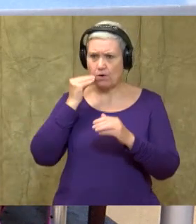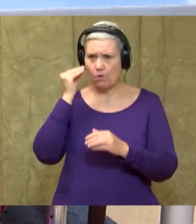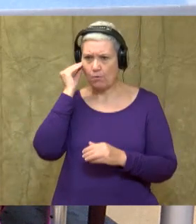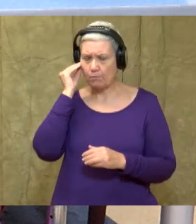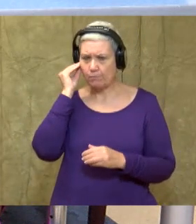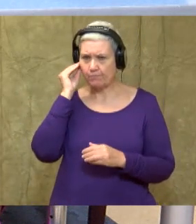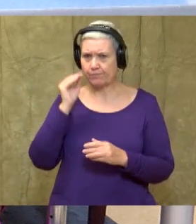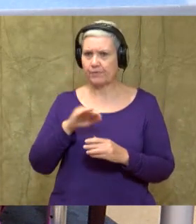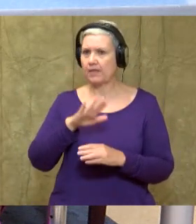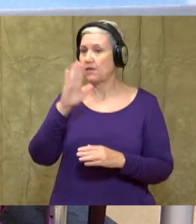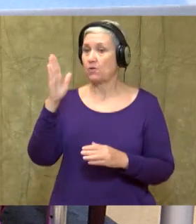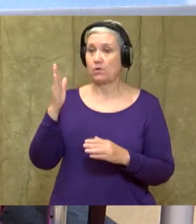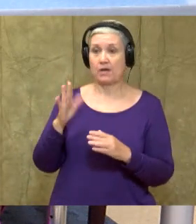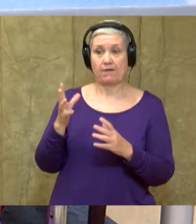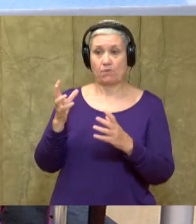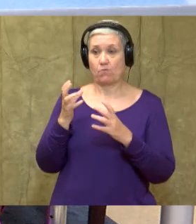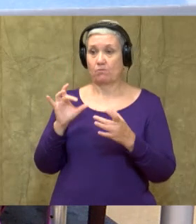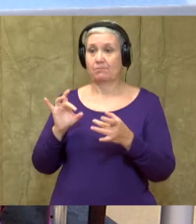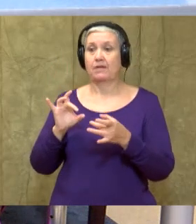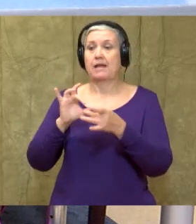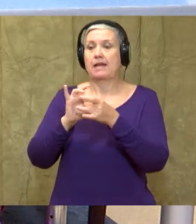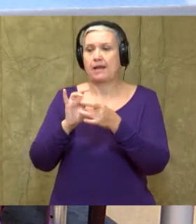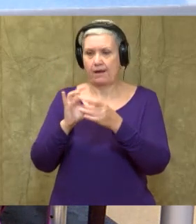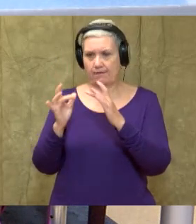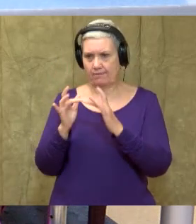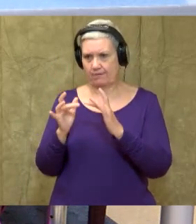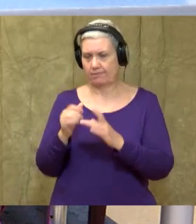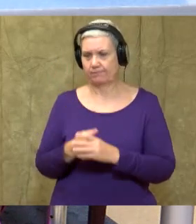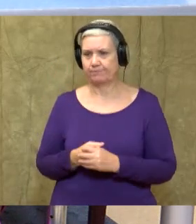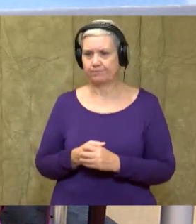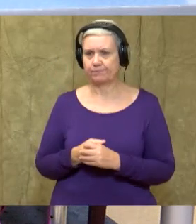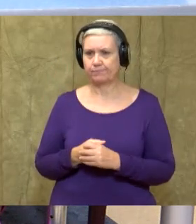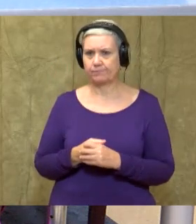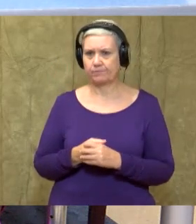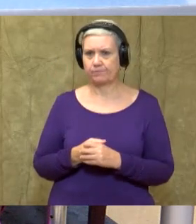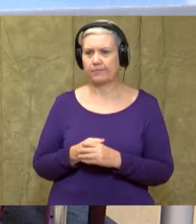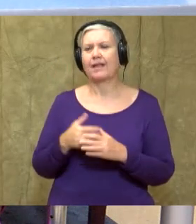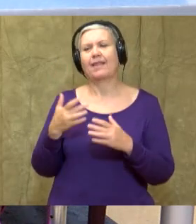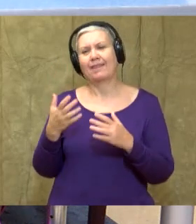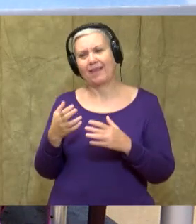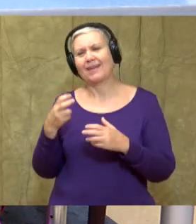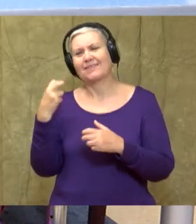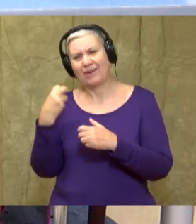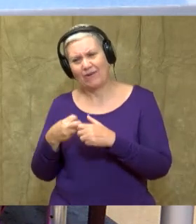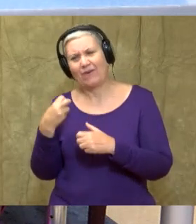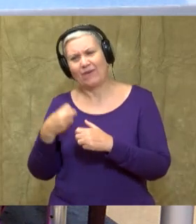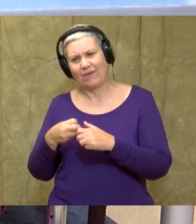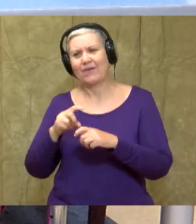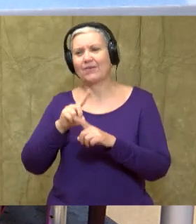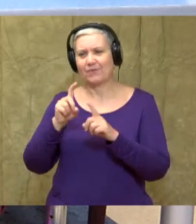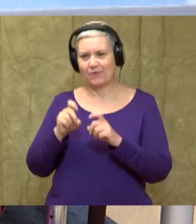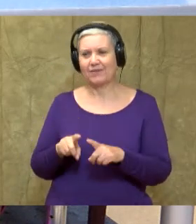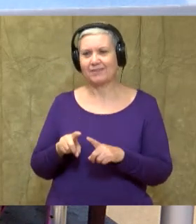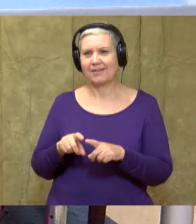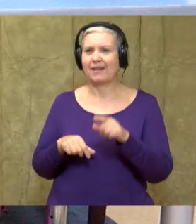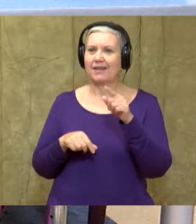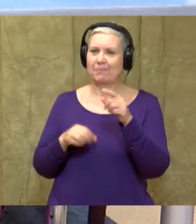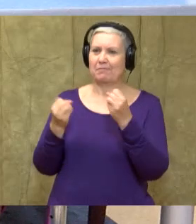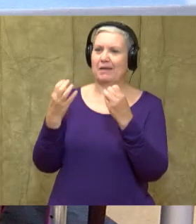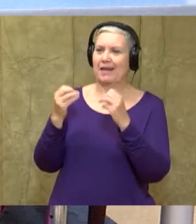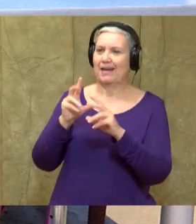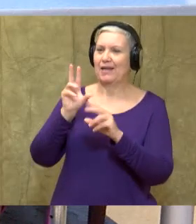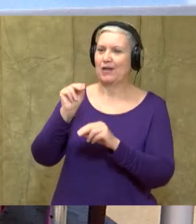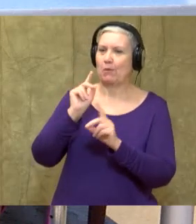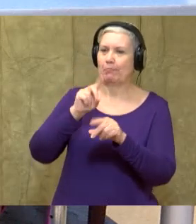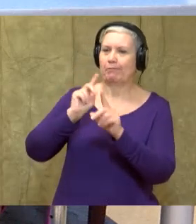that you never want to connect to the internet? And we know that that one is a tough one. So we see some no answers popping up, and